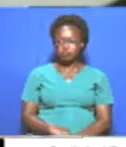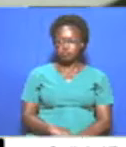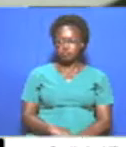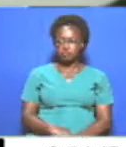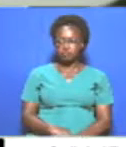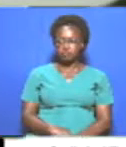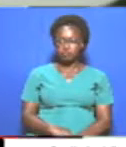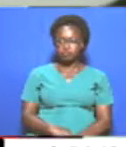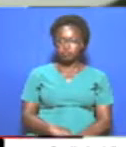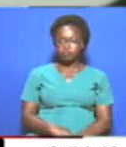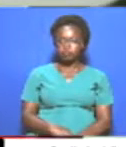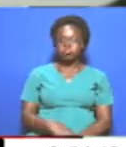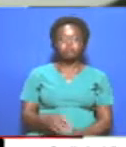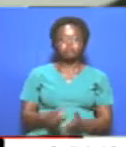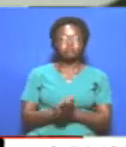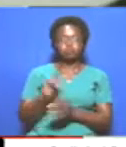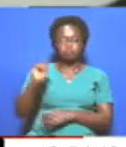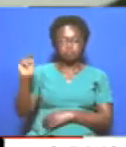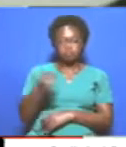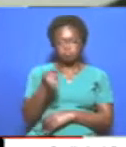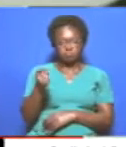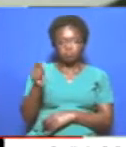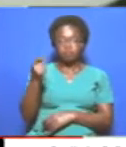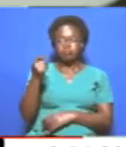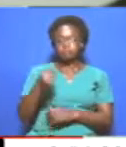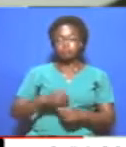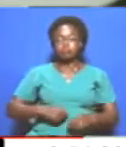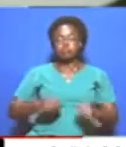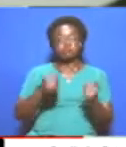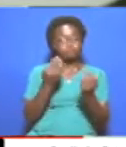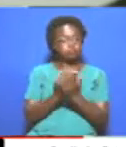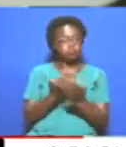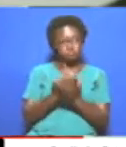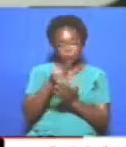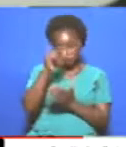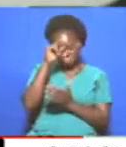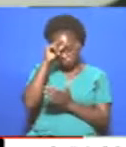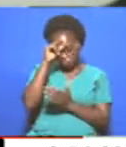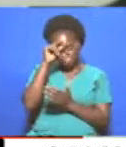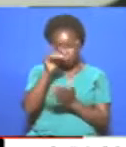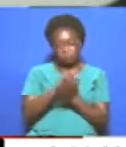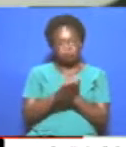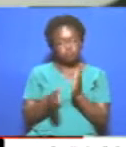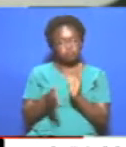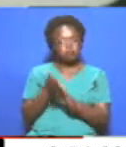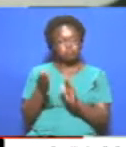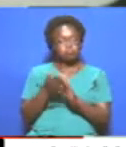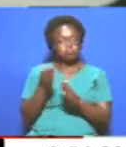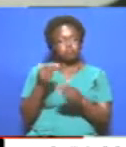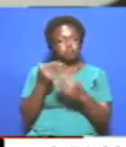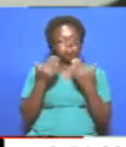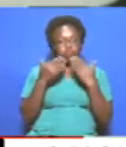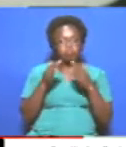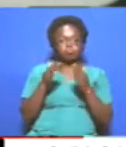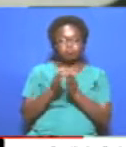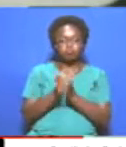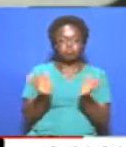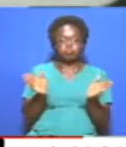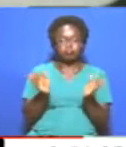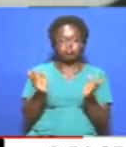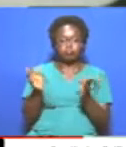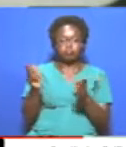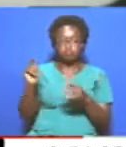Tennis Kenya Chairman James Kenani has pleaded with the government to fast-track completion of the public tennis training center